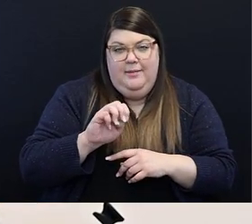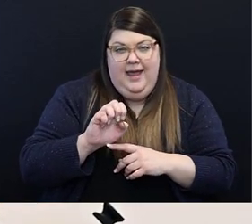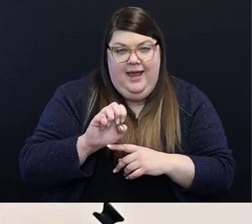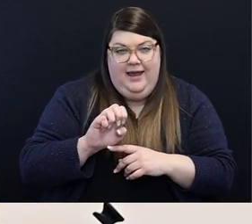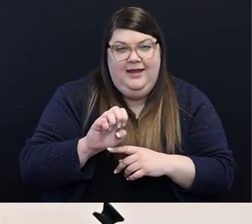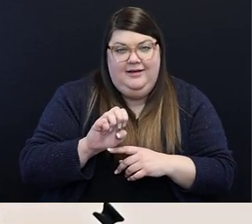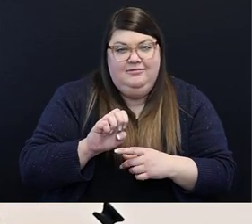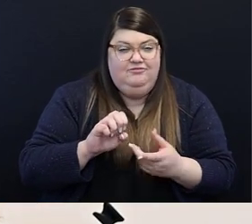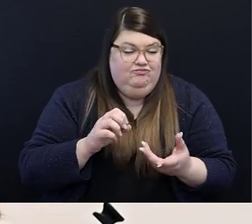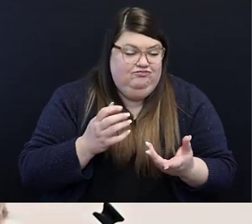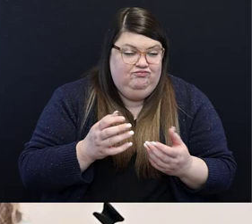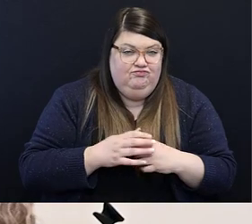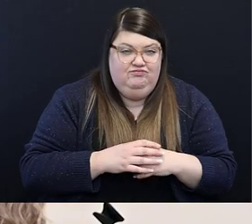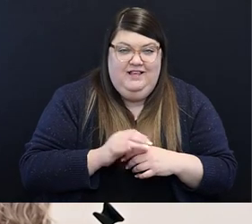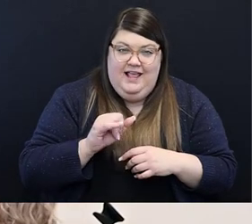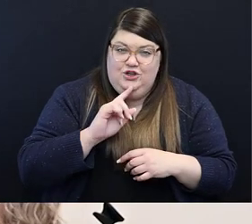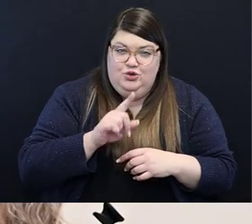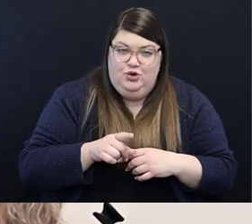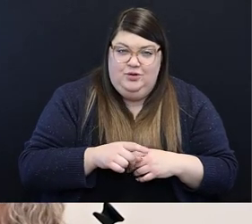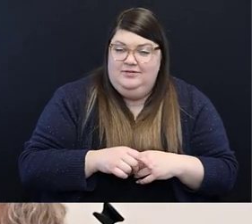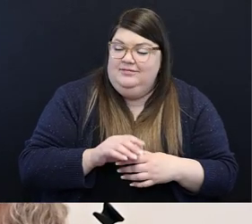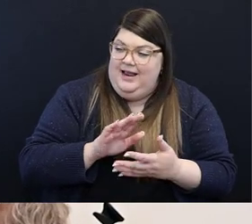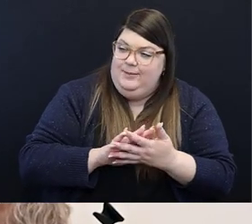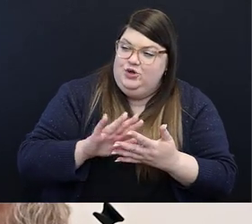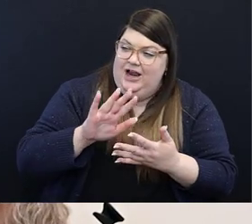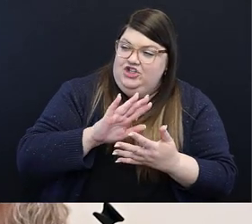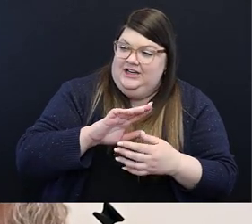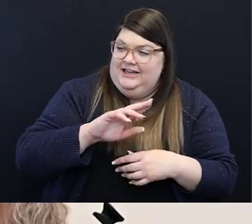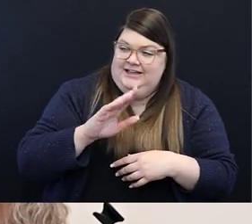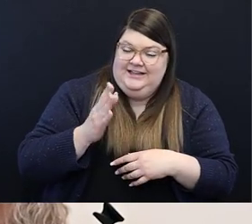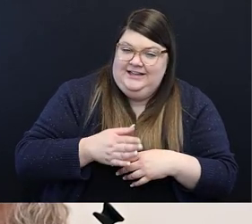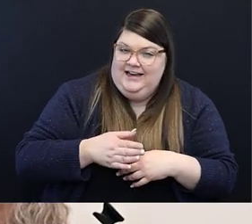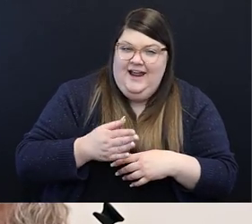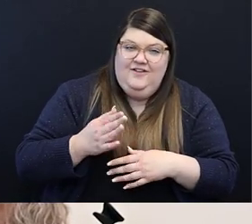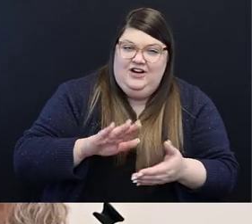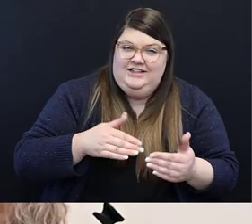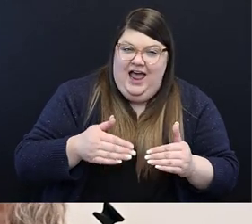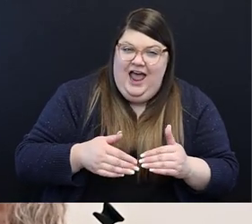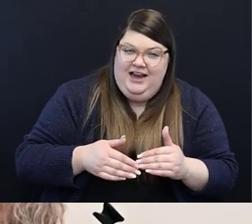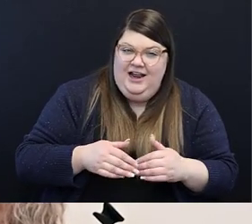Yeah, yeah. Abstraction never died. Yep, motherfuckers. Yes.